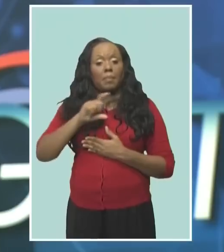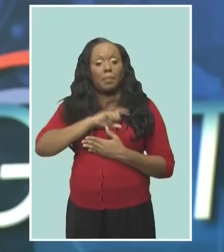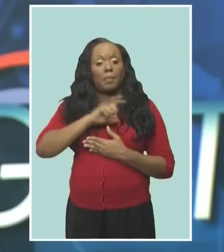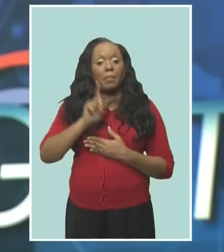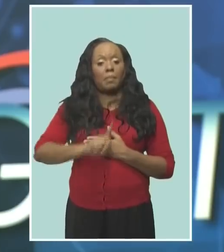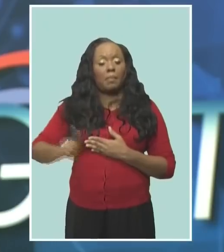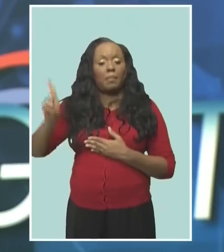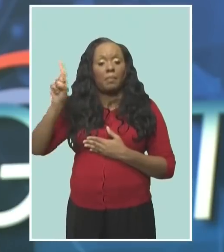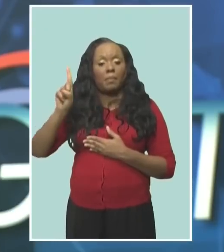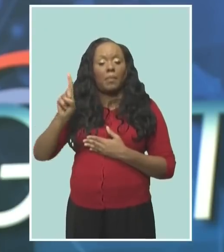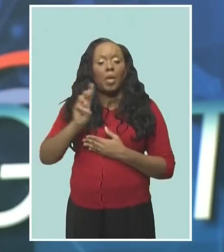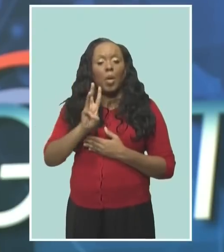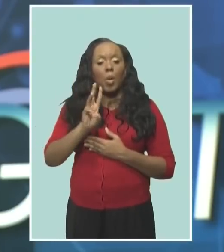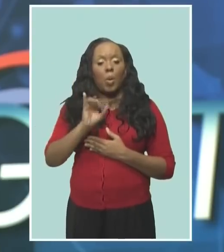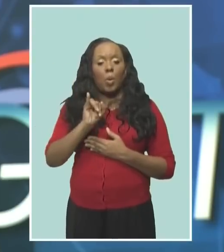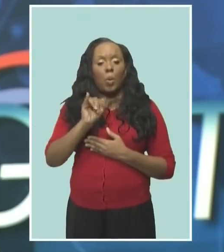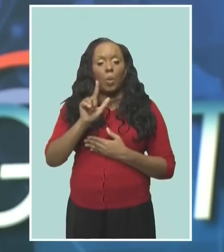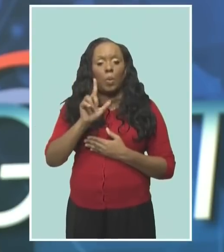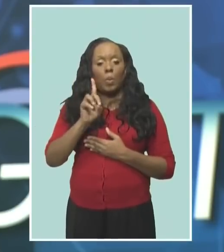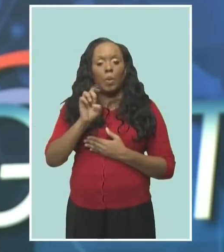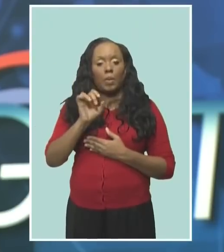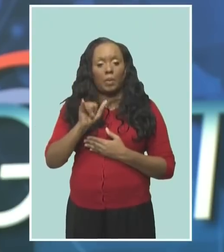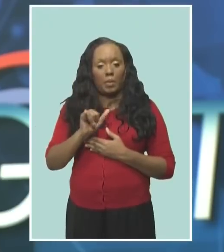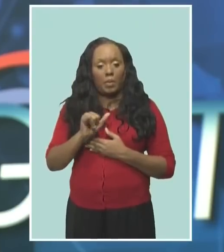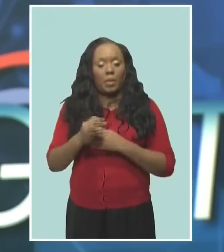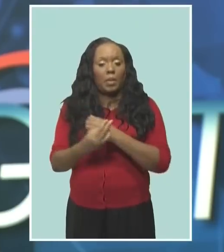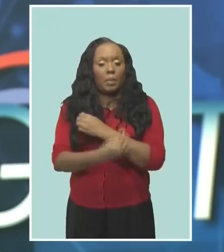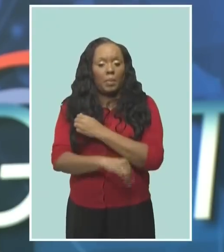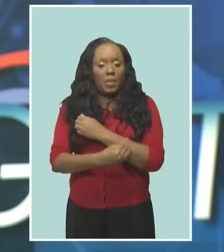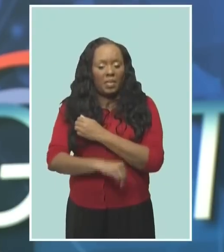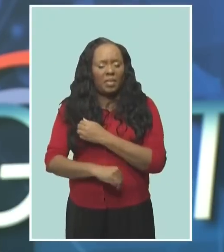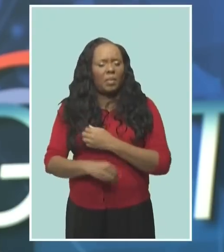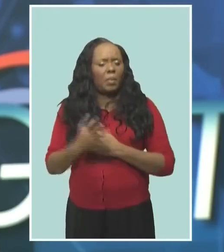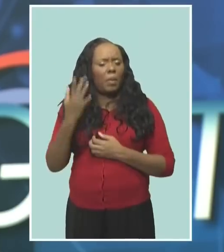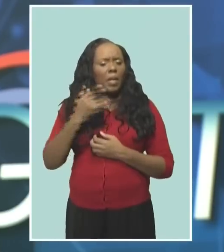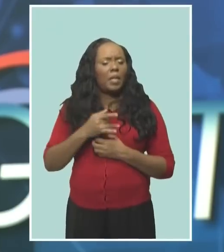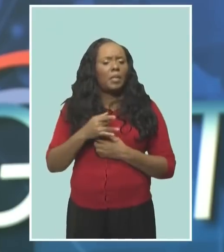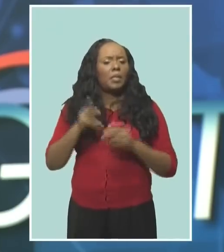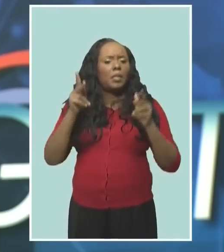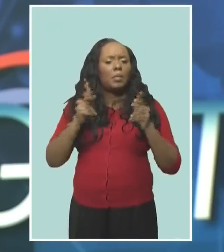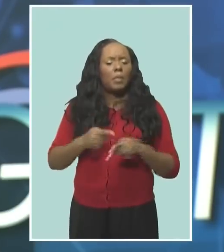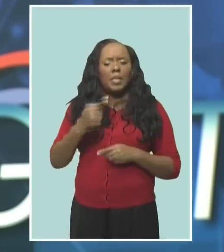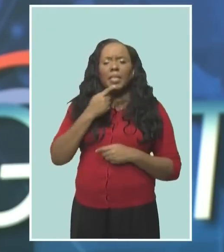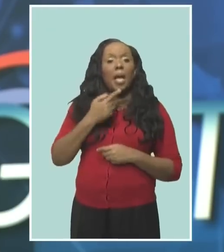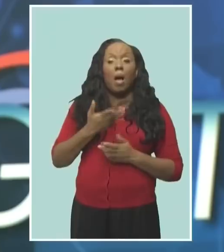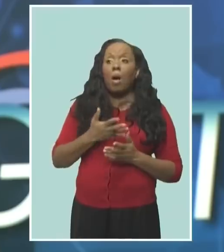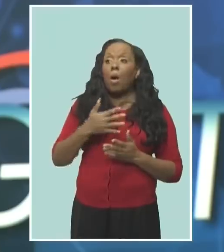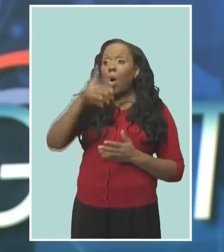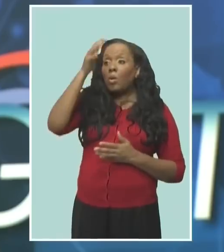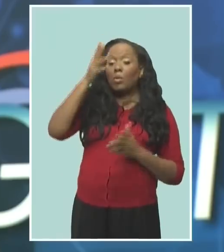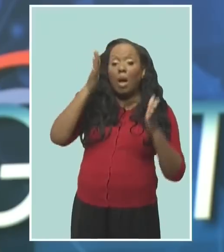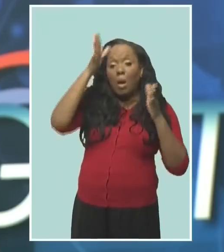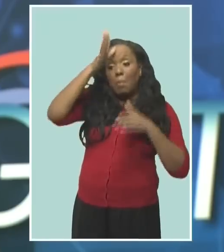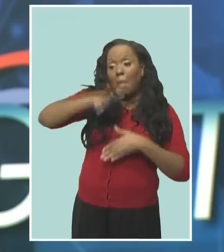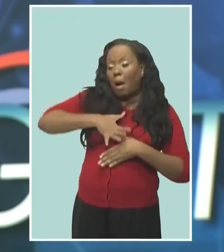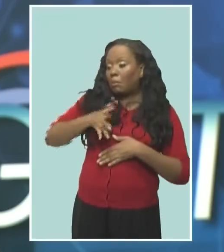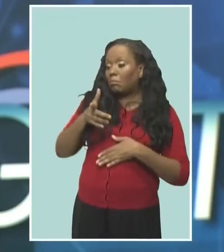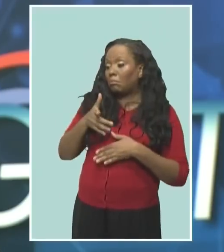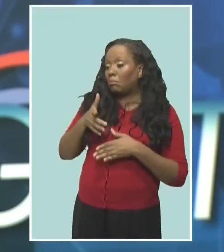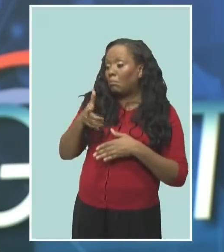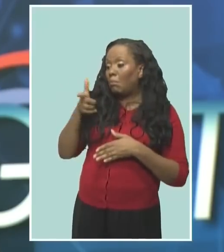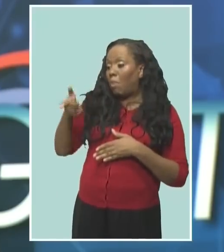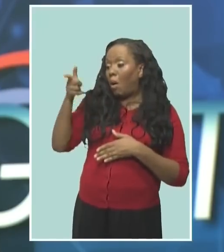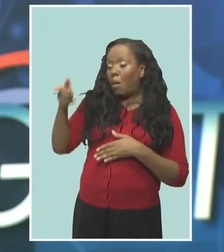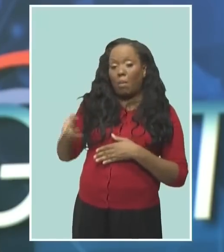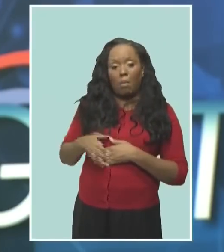Meadow Road, Wildy Road, St. Michael in response to an initial report of a man being shot at that location. On arrival, police